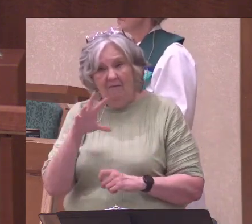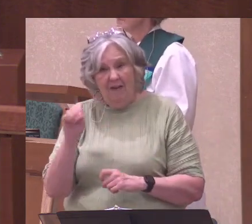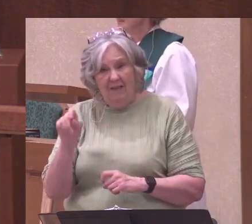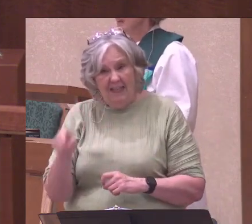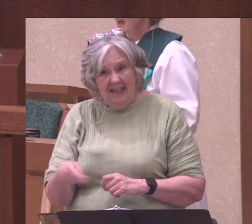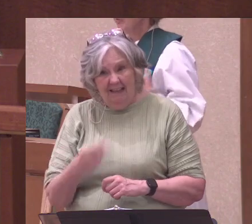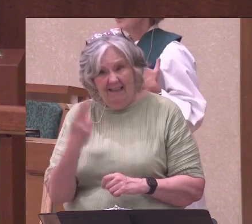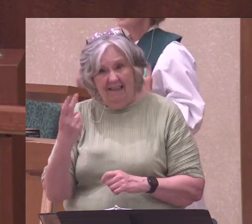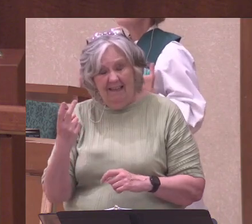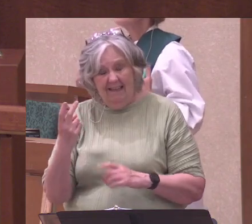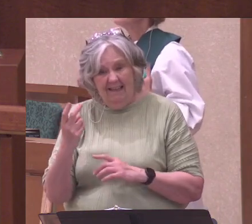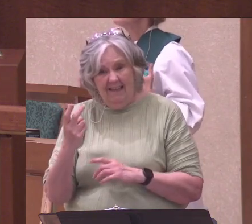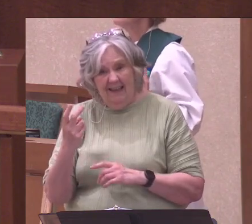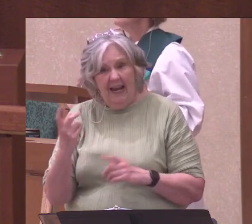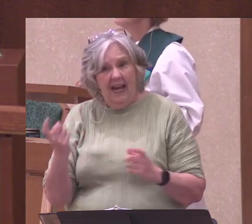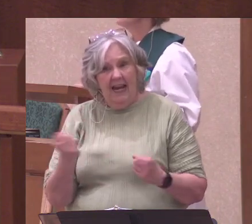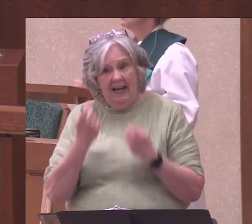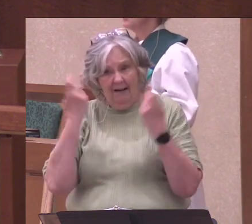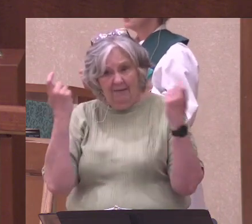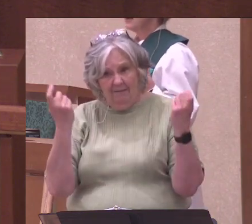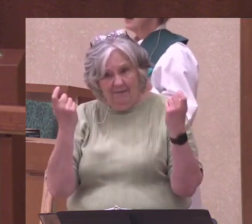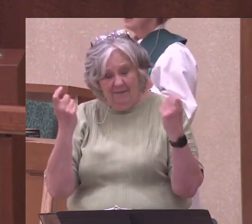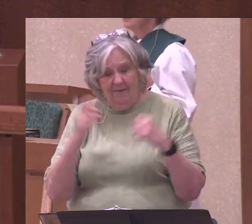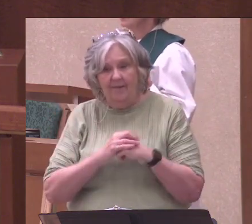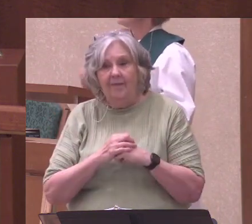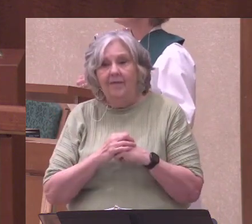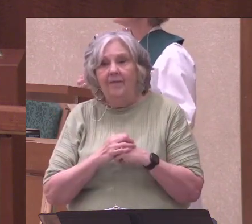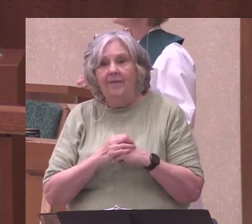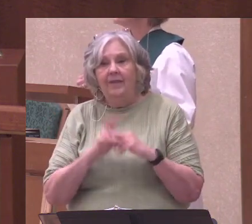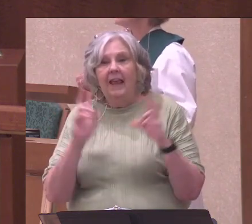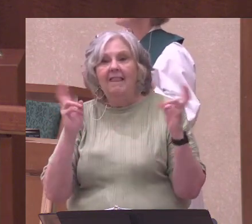anniversary, and their anniversary theme is